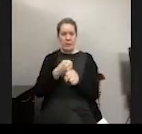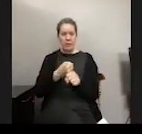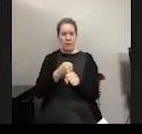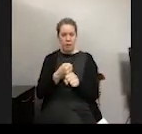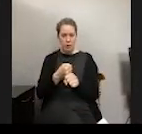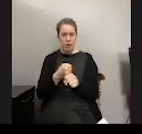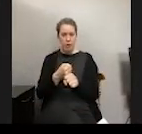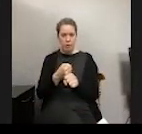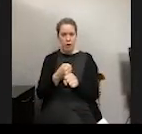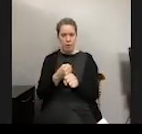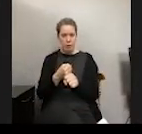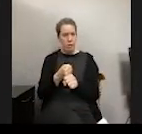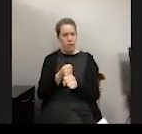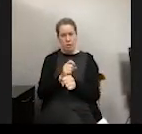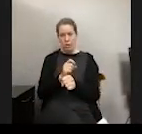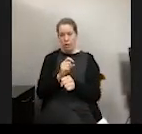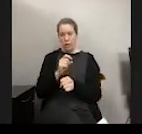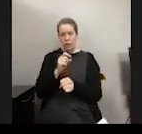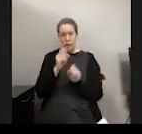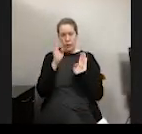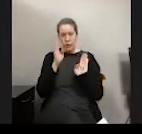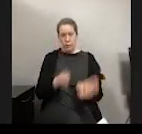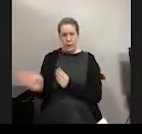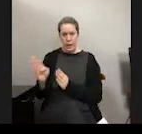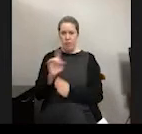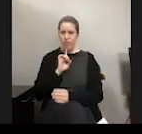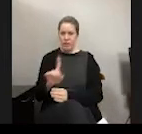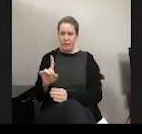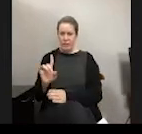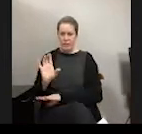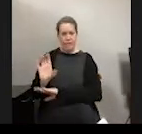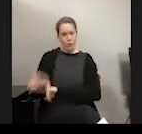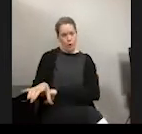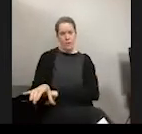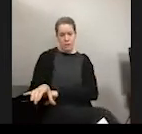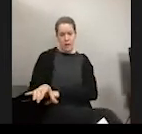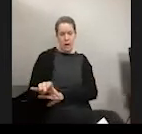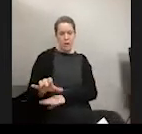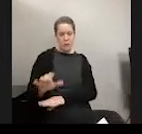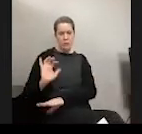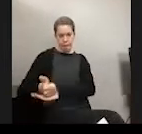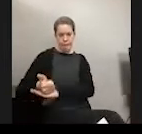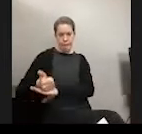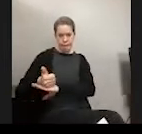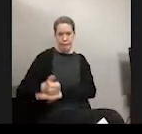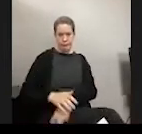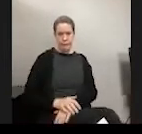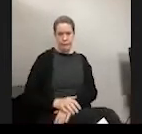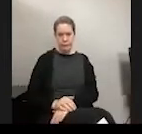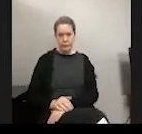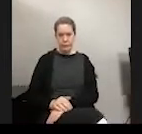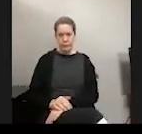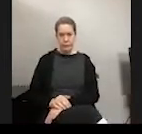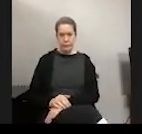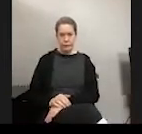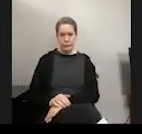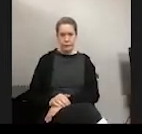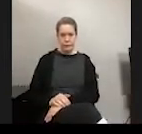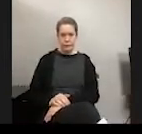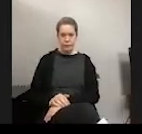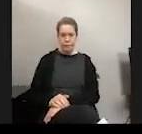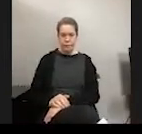and it's not going to let it go. So I'm excited to get that going. And if I may ask a follow-up question to